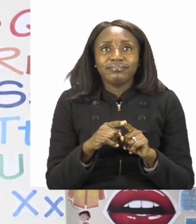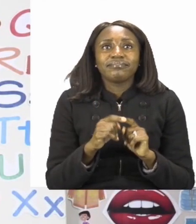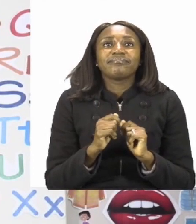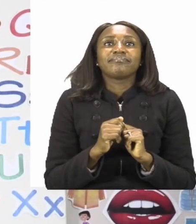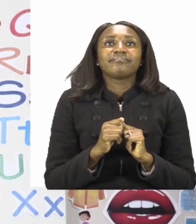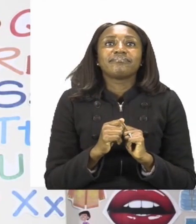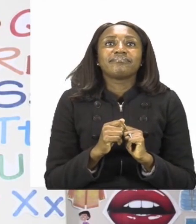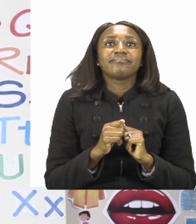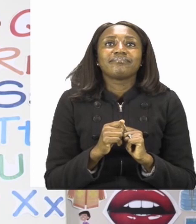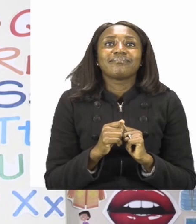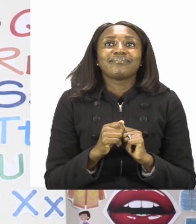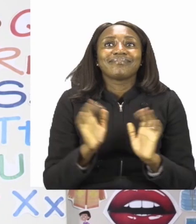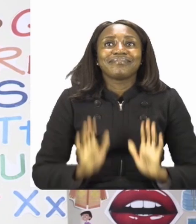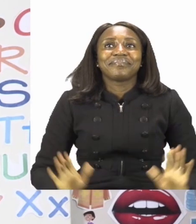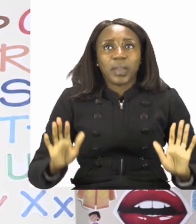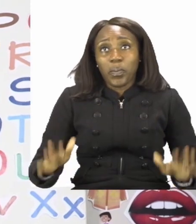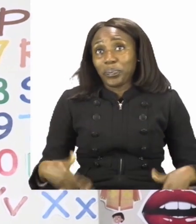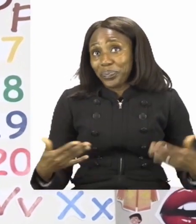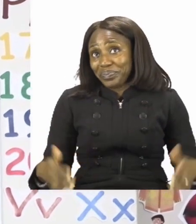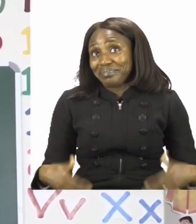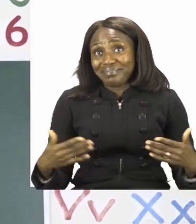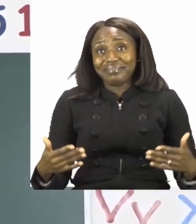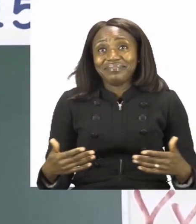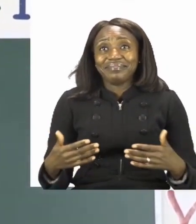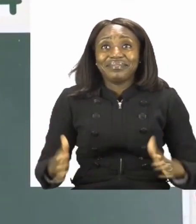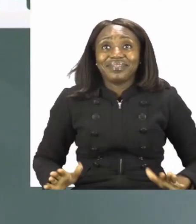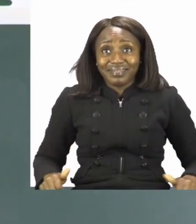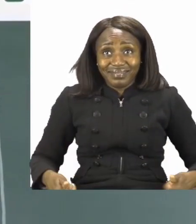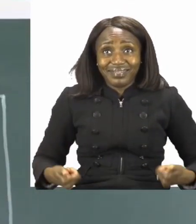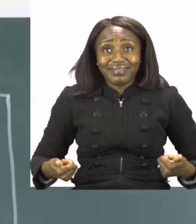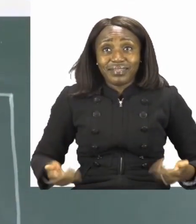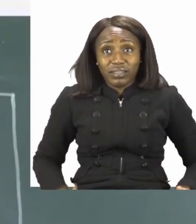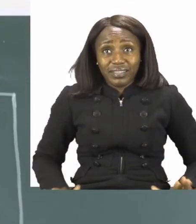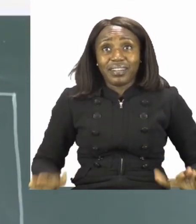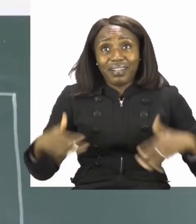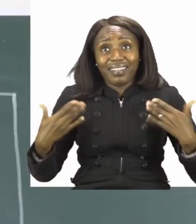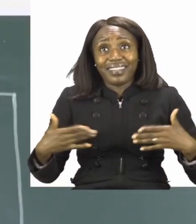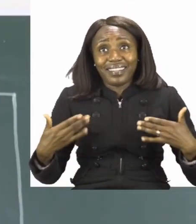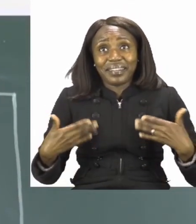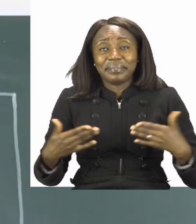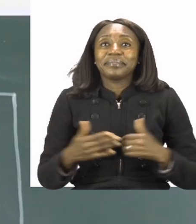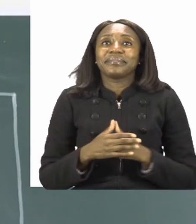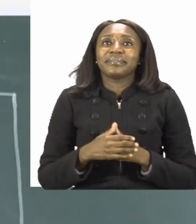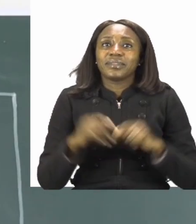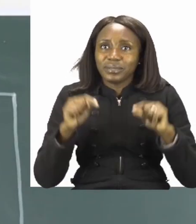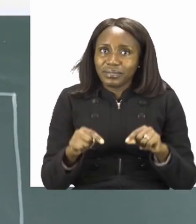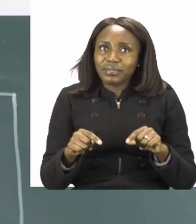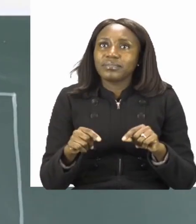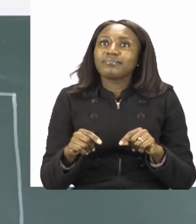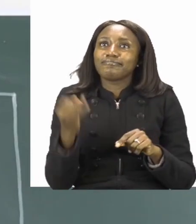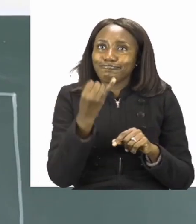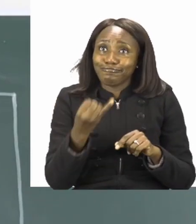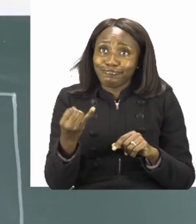is also very happy to see us. It's going to be our job to draw these shapes. The first